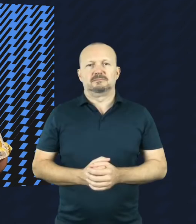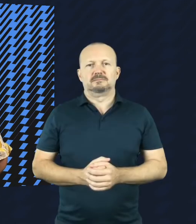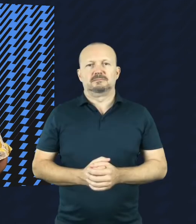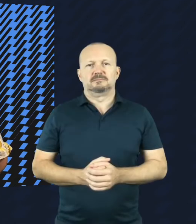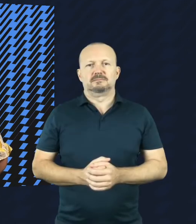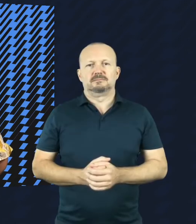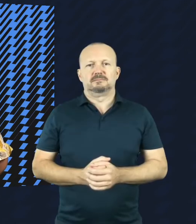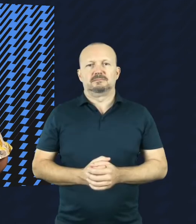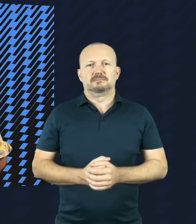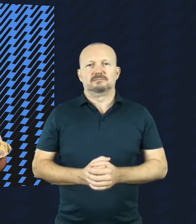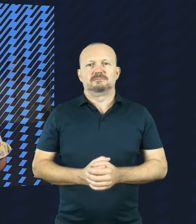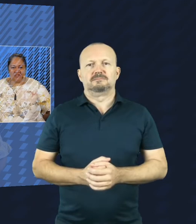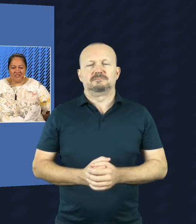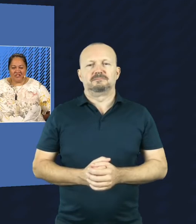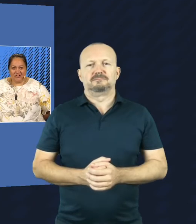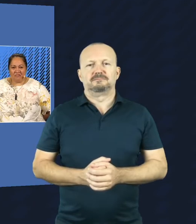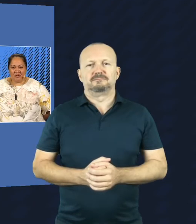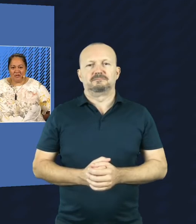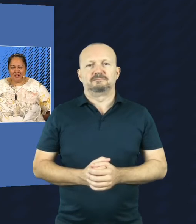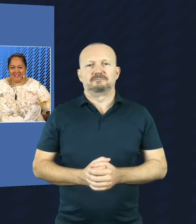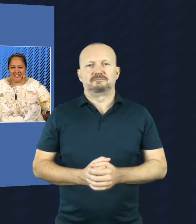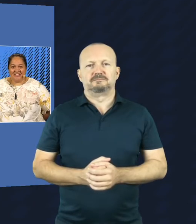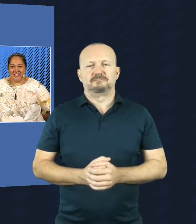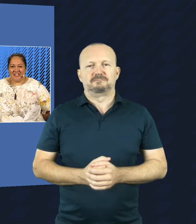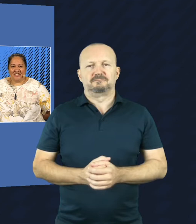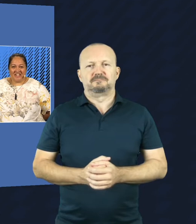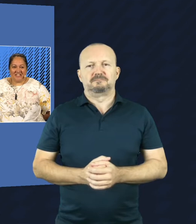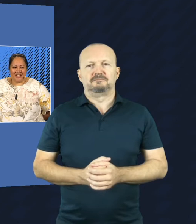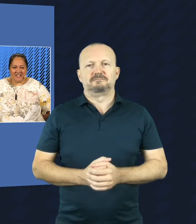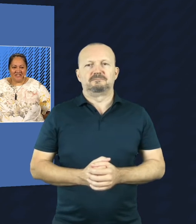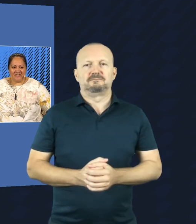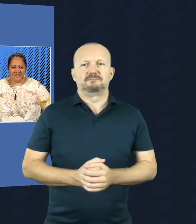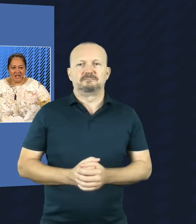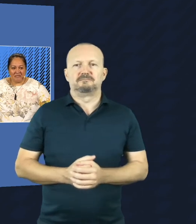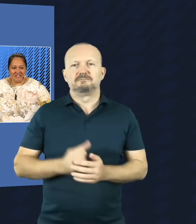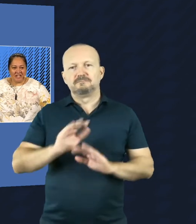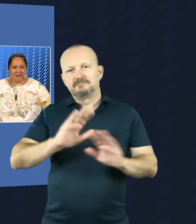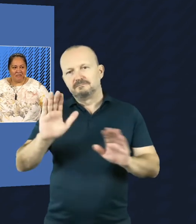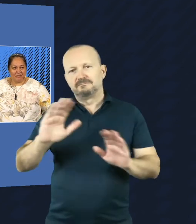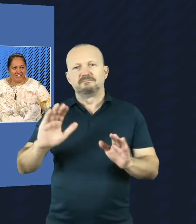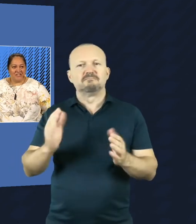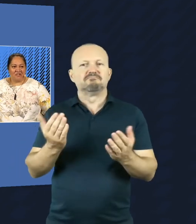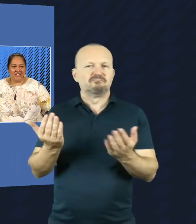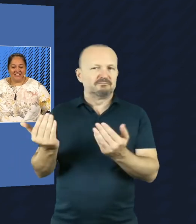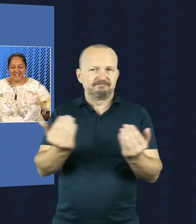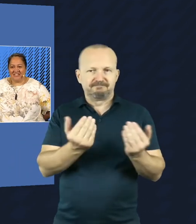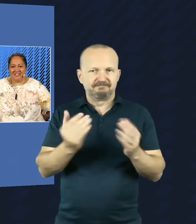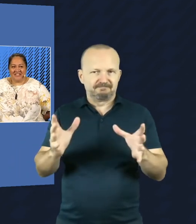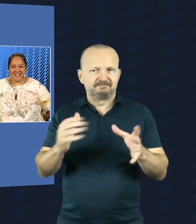Rārangi maunga, tū te ao, tū te pō. Rārangi tangata, ka mate, mate